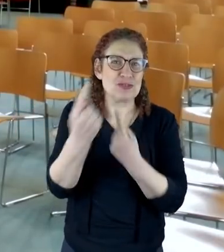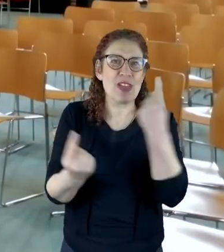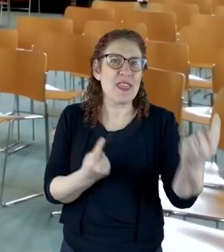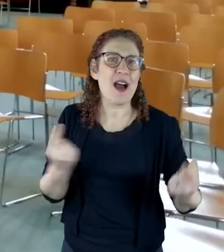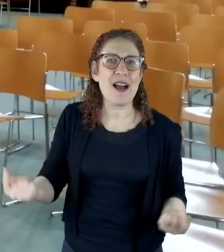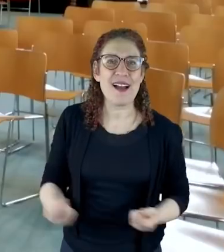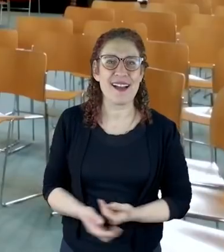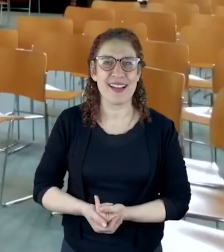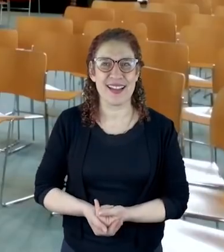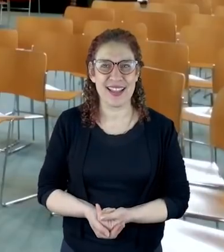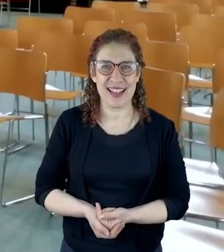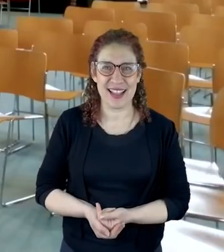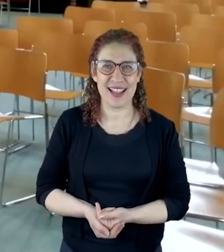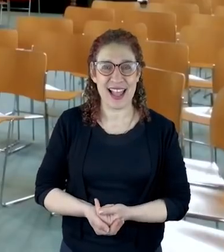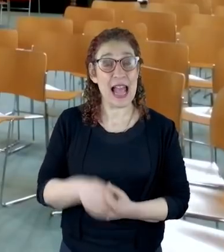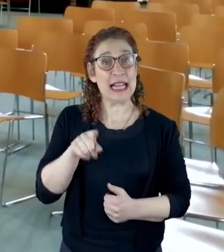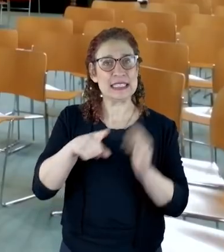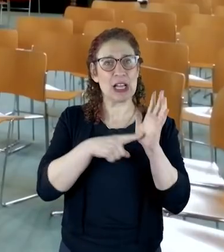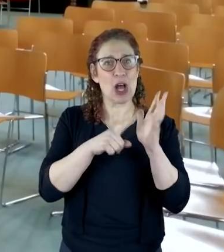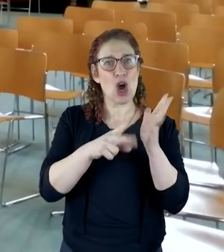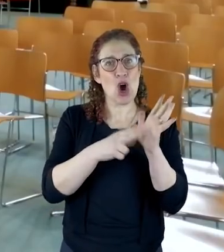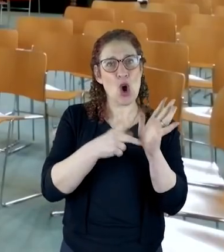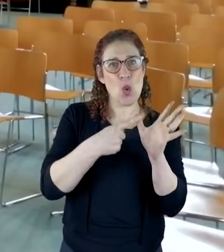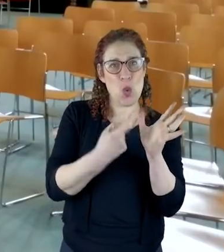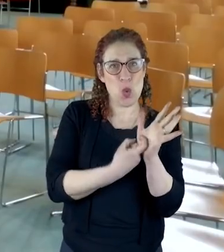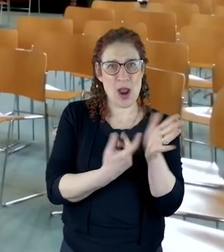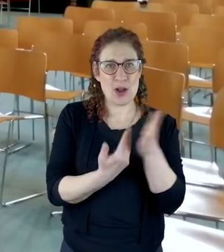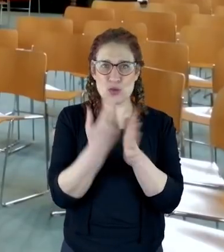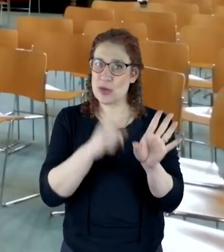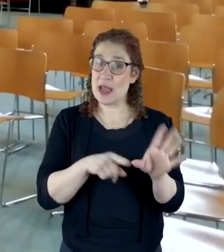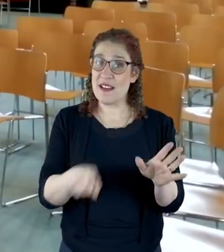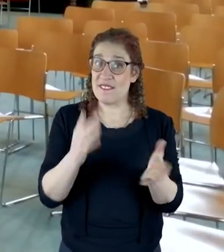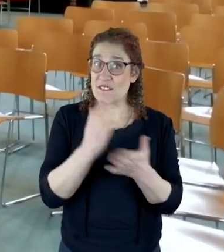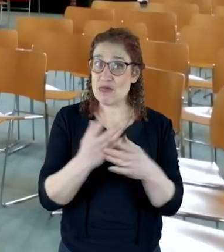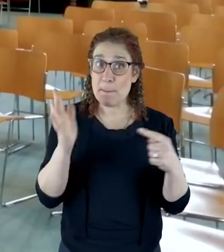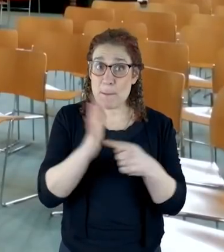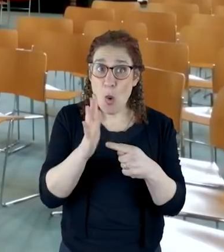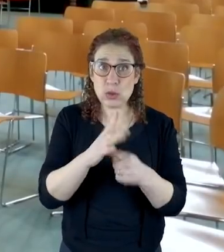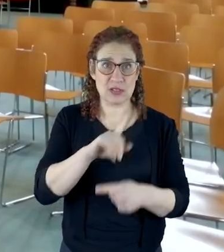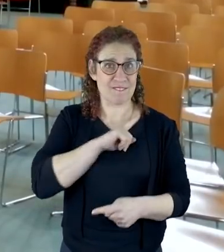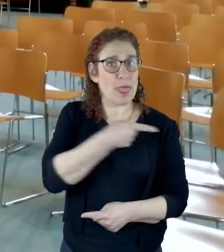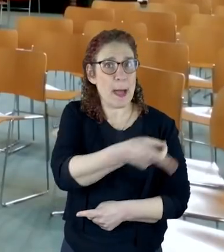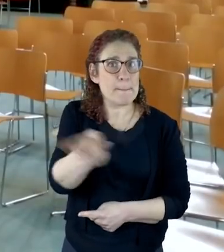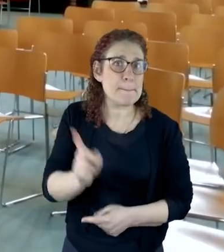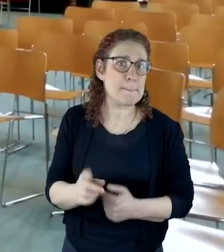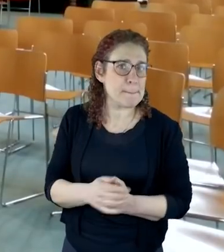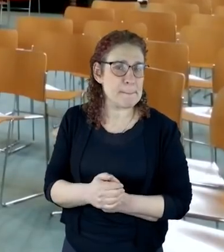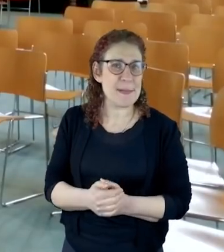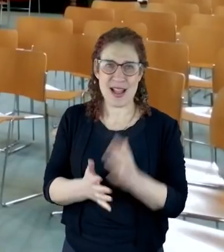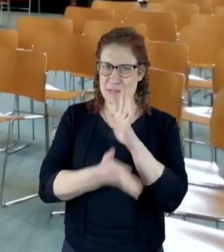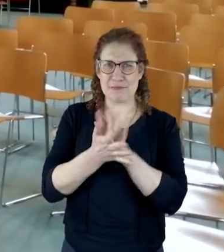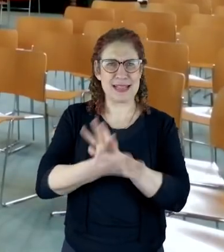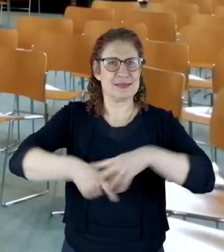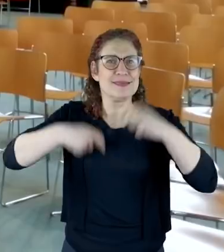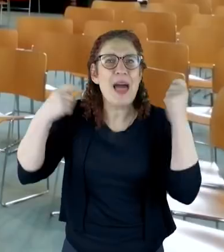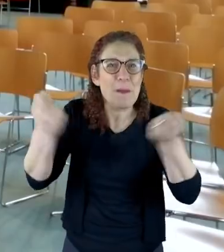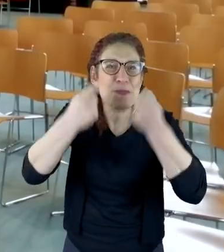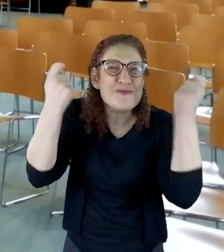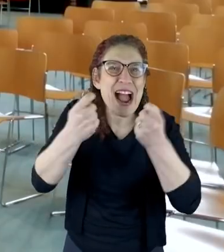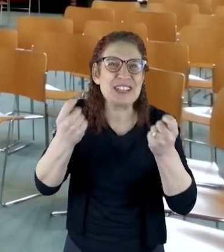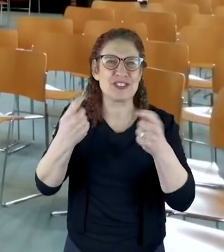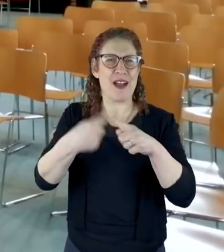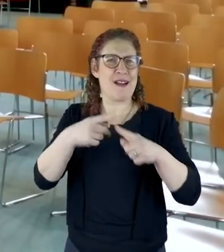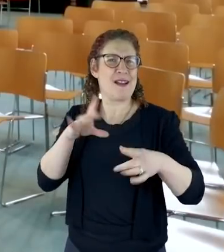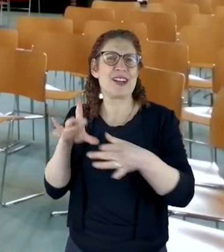other. The Lunar New Year is a really important season for these people. It's a time of